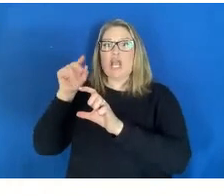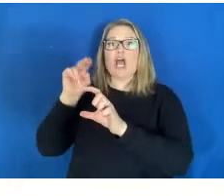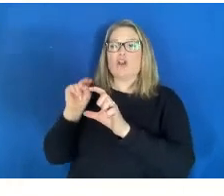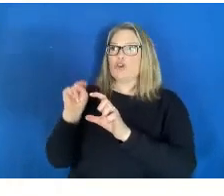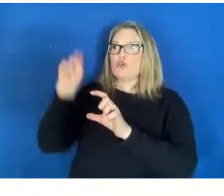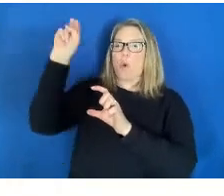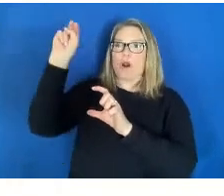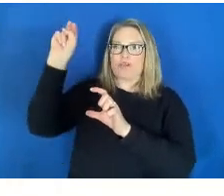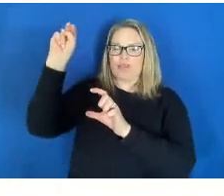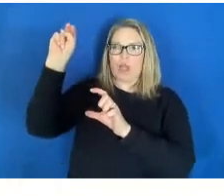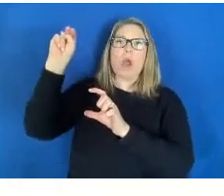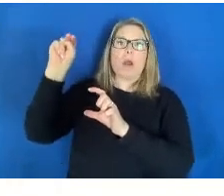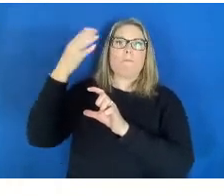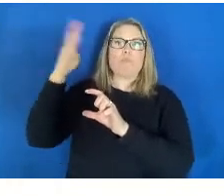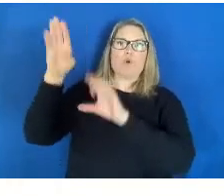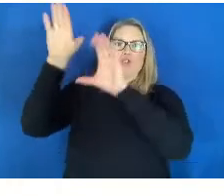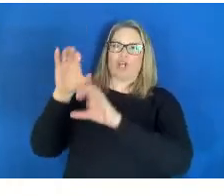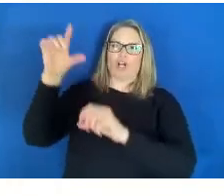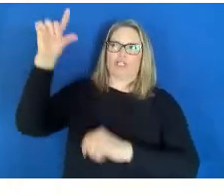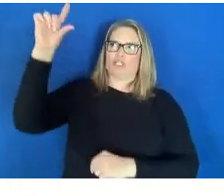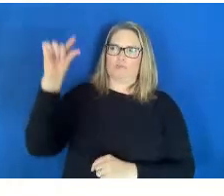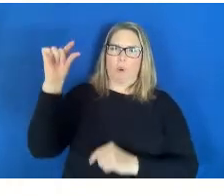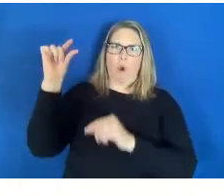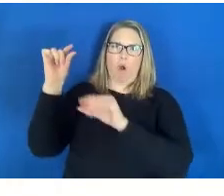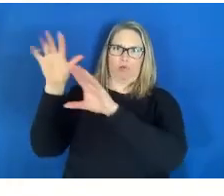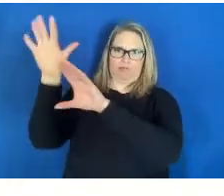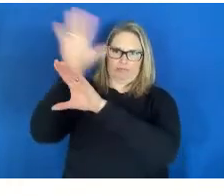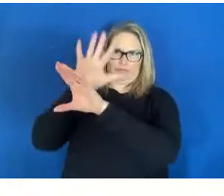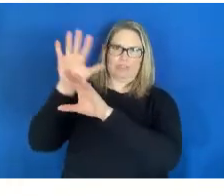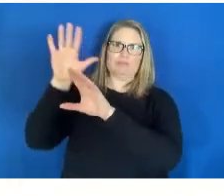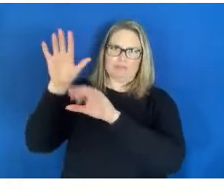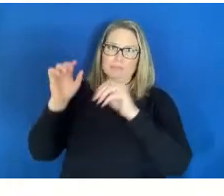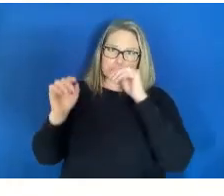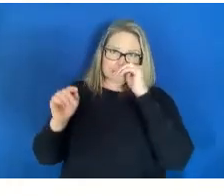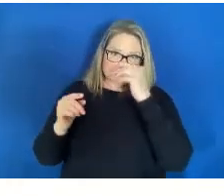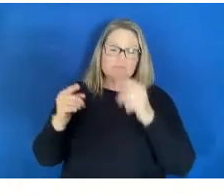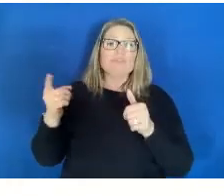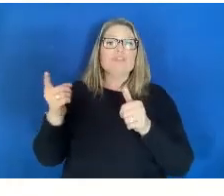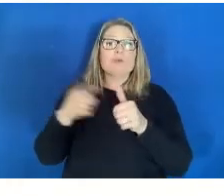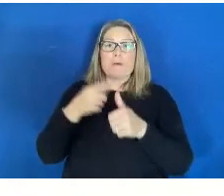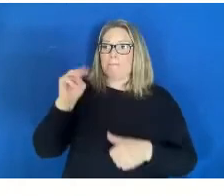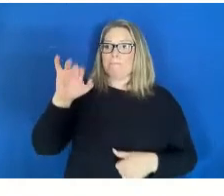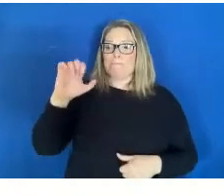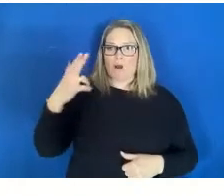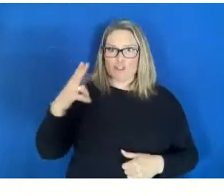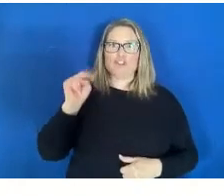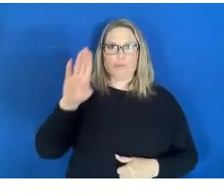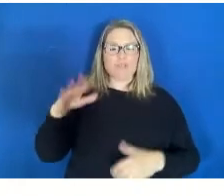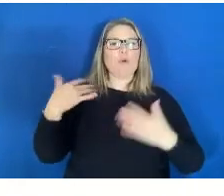area. So all that to say, there was a lot of snow the 1st of March in New Brunswick.